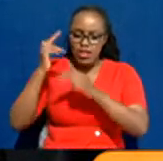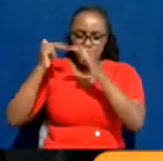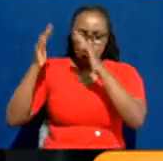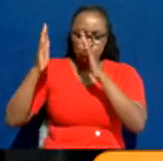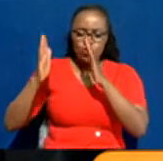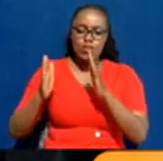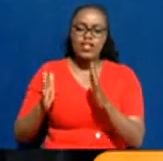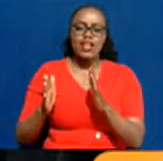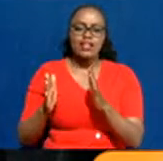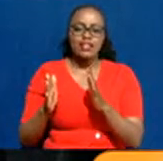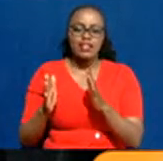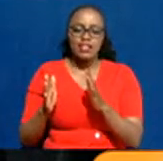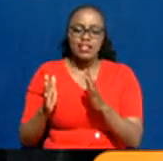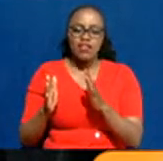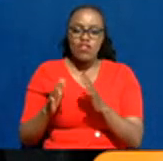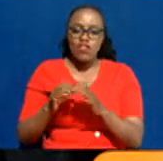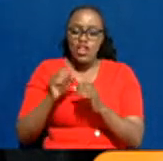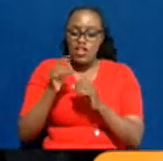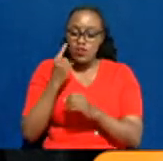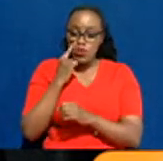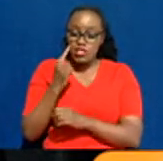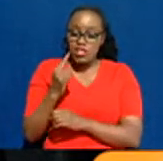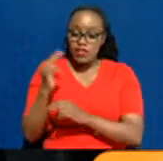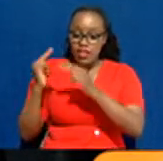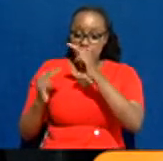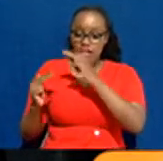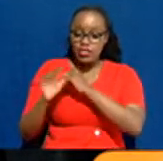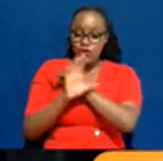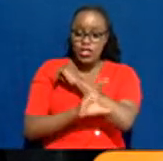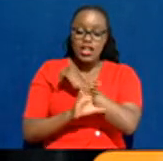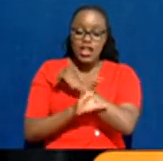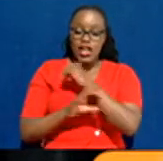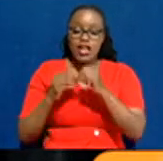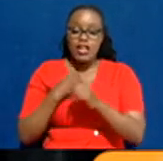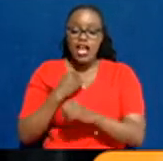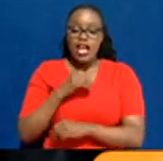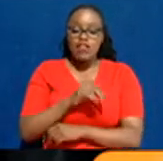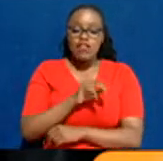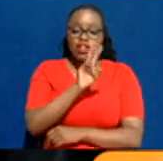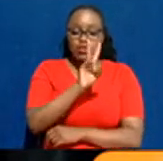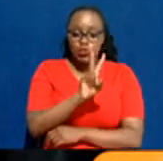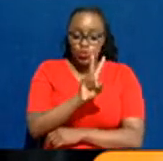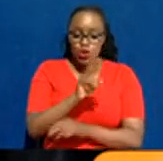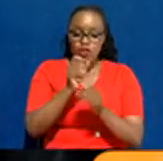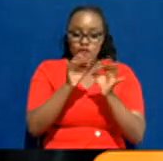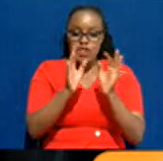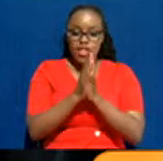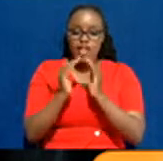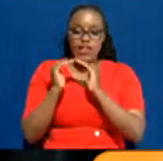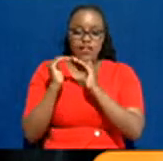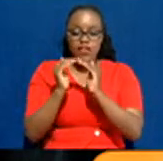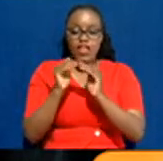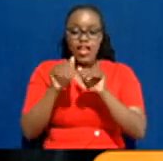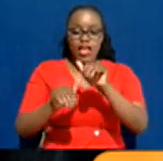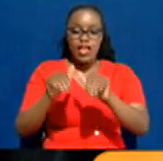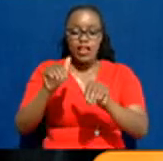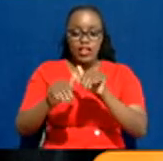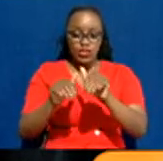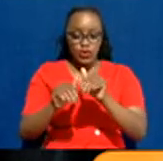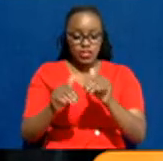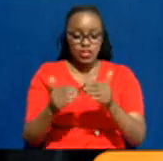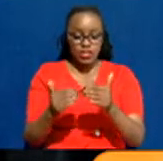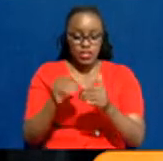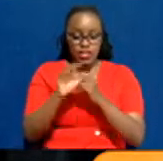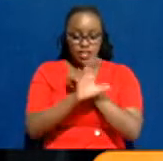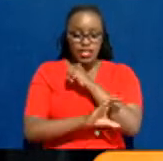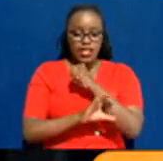say this. Yeah. If you look at the history of our country, there have only been two free and fair elections in this country.